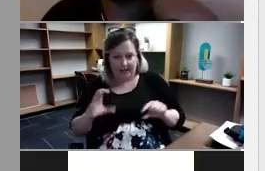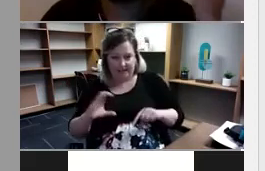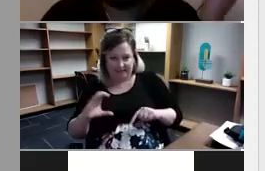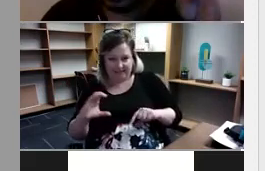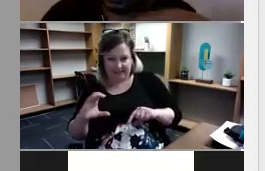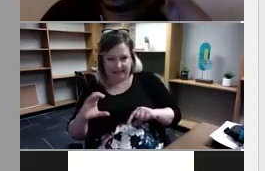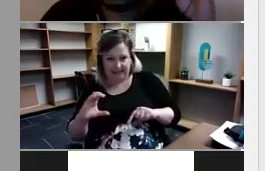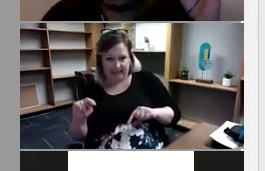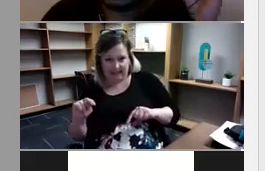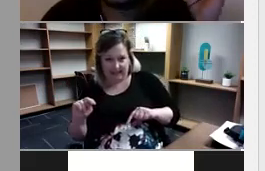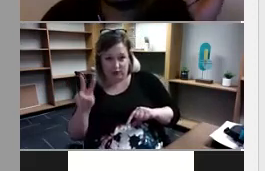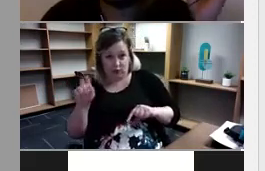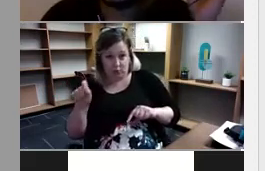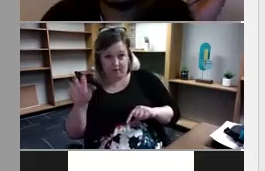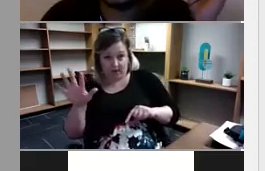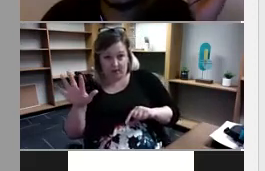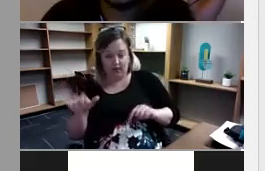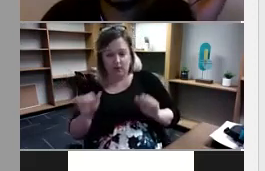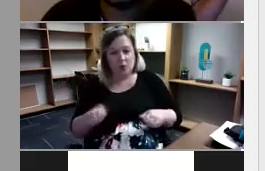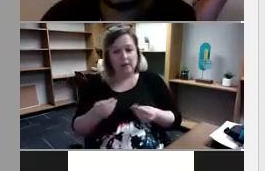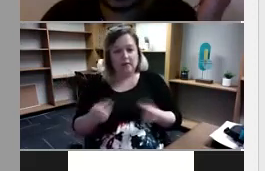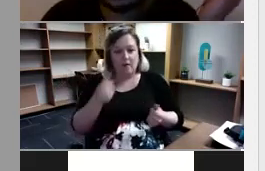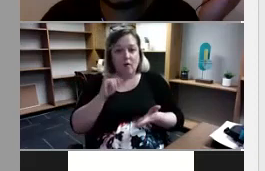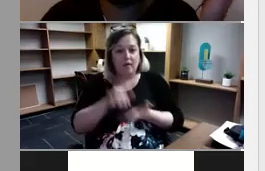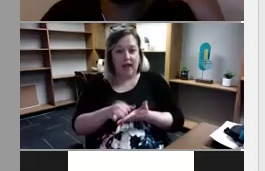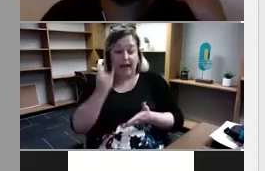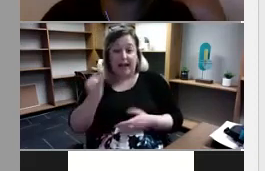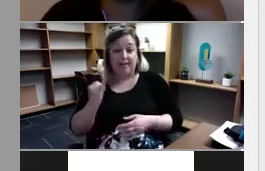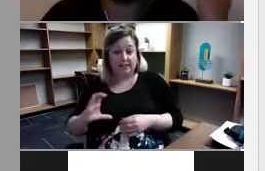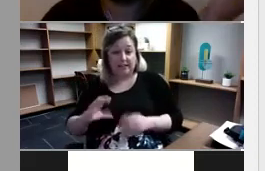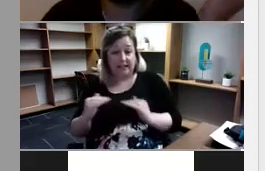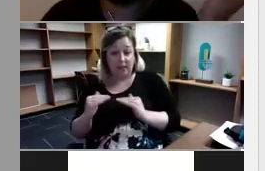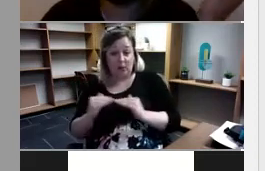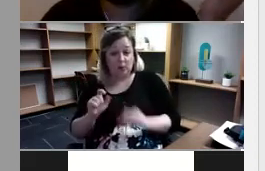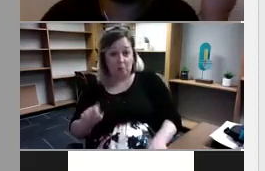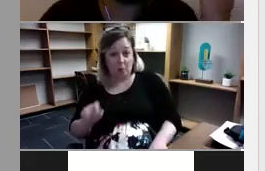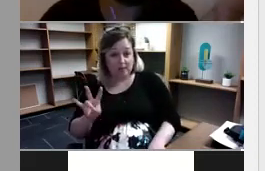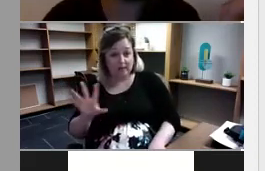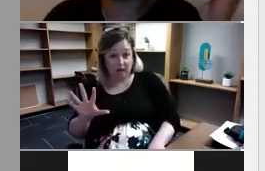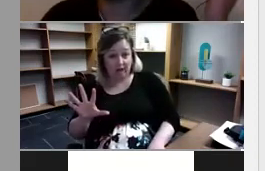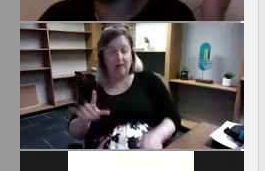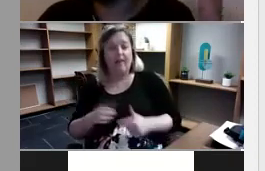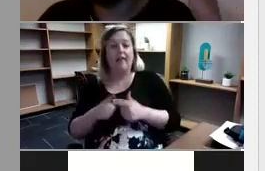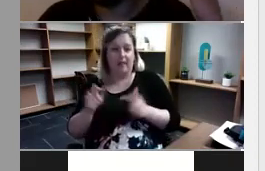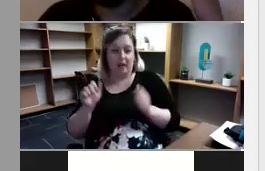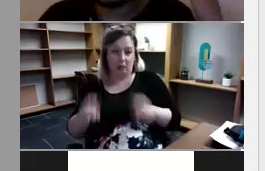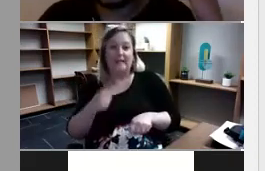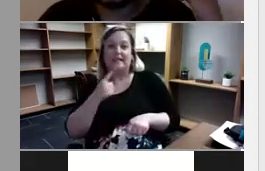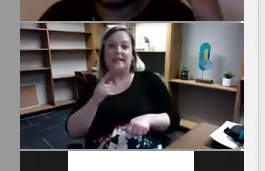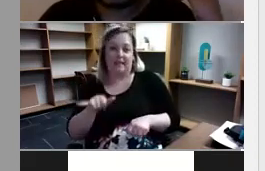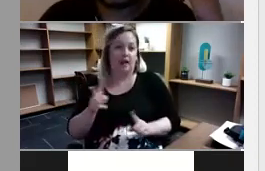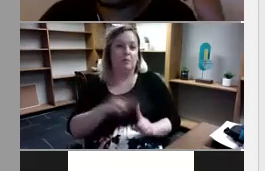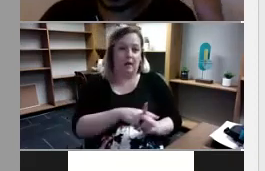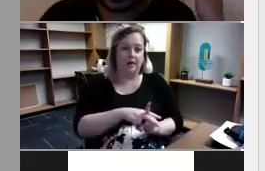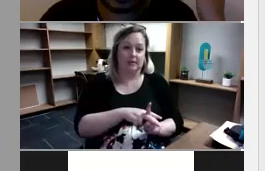2.5. We can solve for that, and for c equals to 0.75, we can say that this applies, and so it becomes theta of